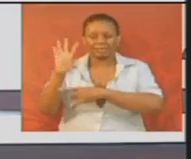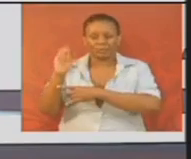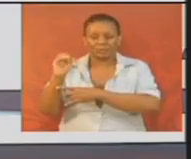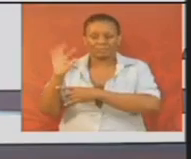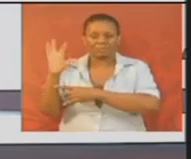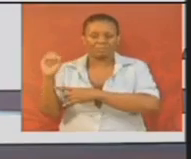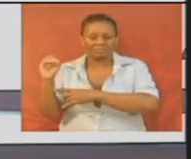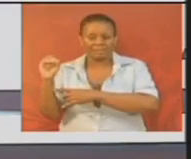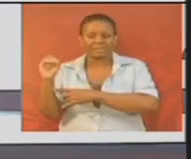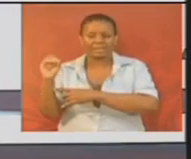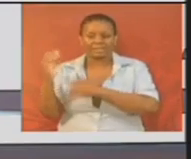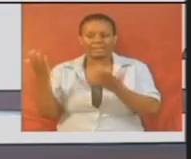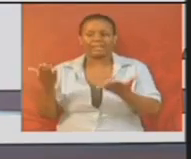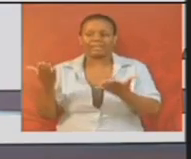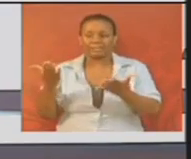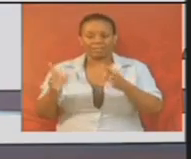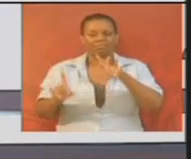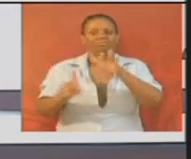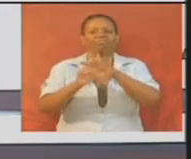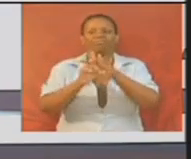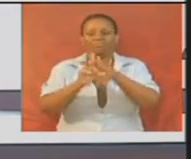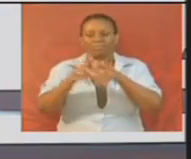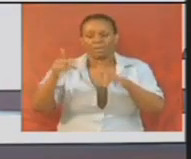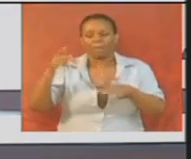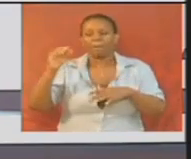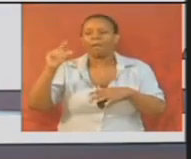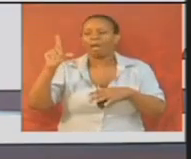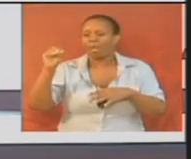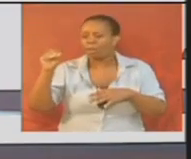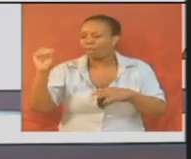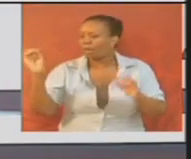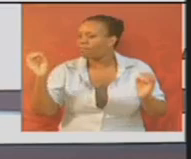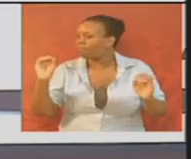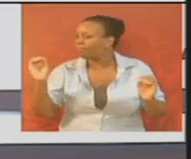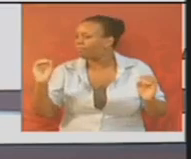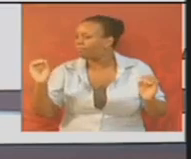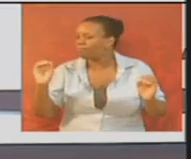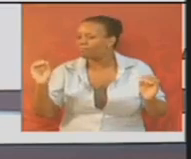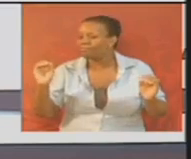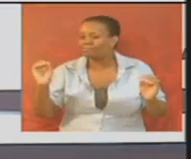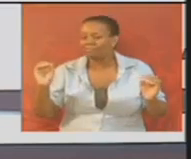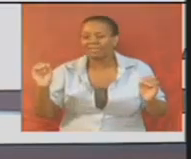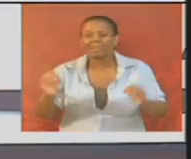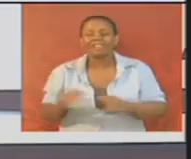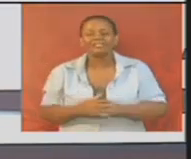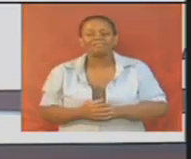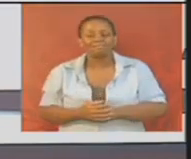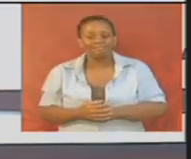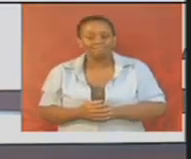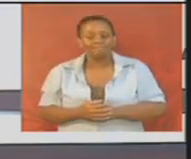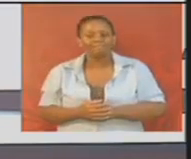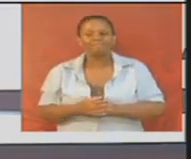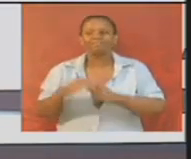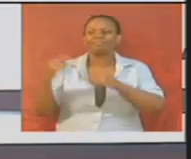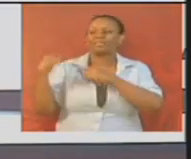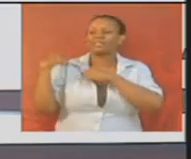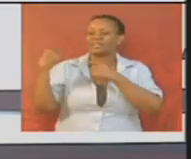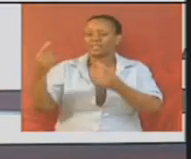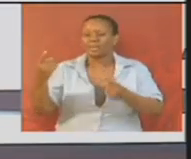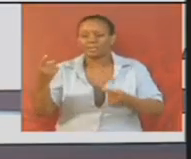us in Trinidad and Tobago. Our parents, our grandparents, and even our great-grandparents utilize